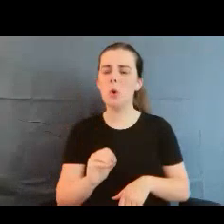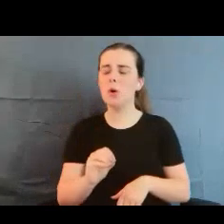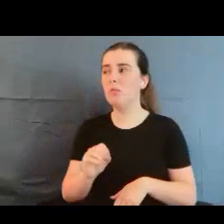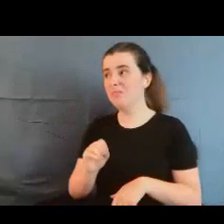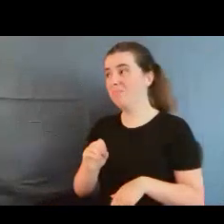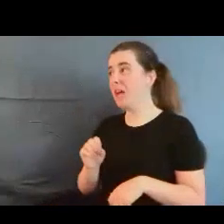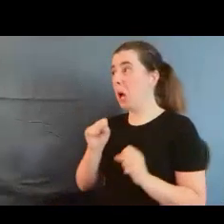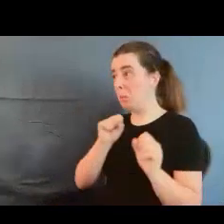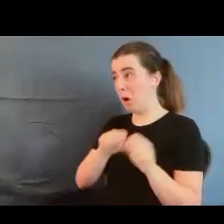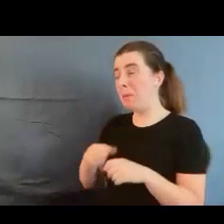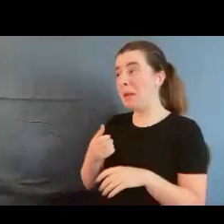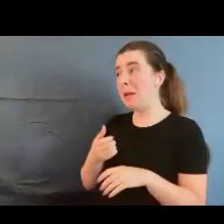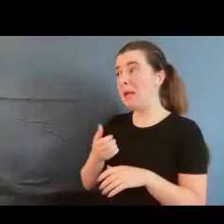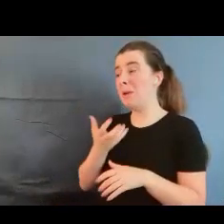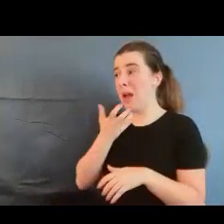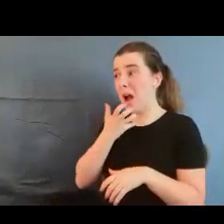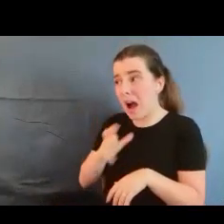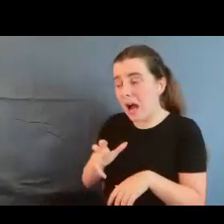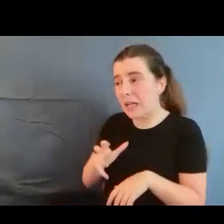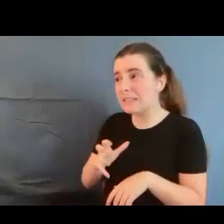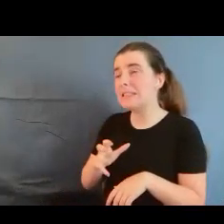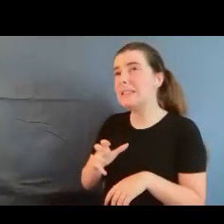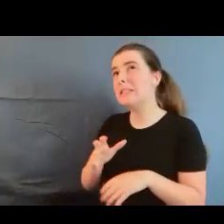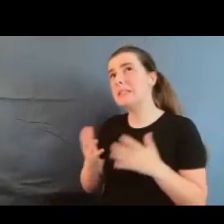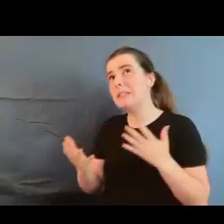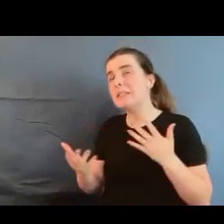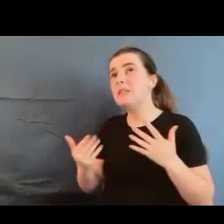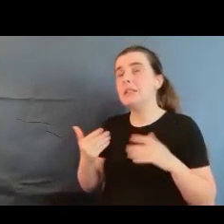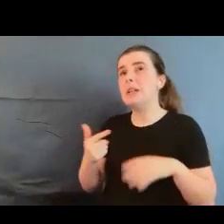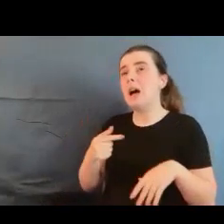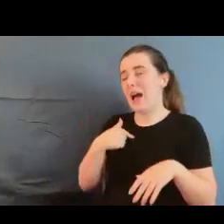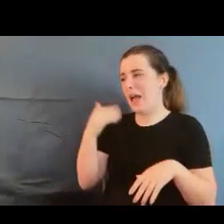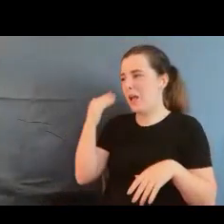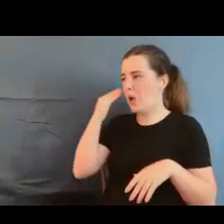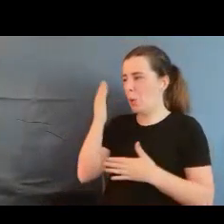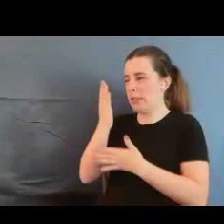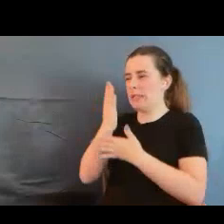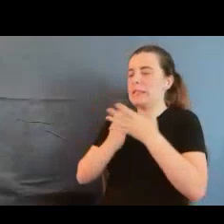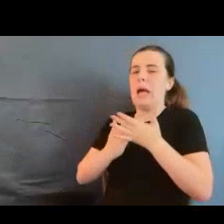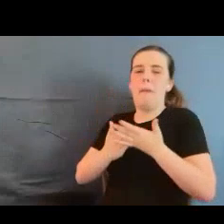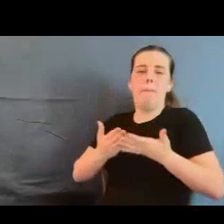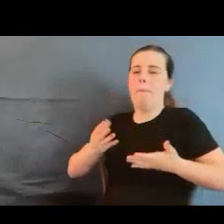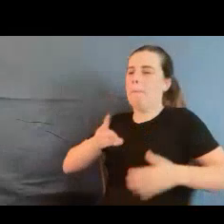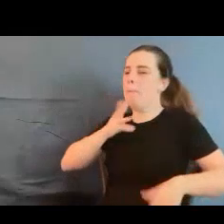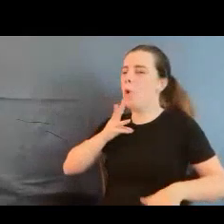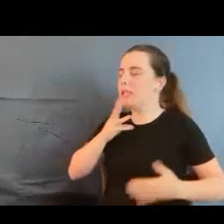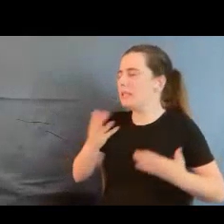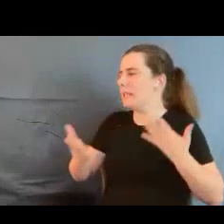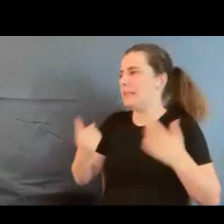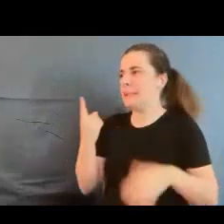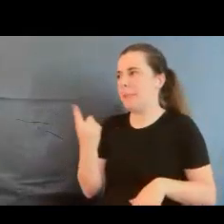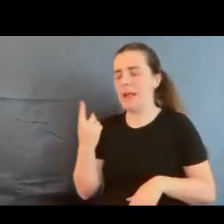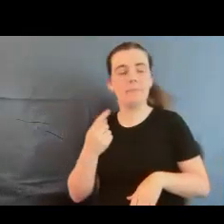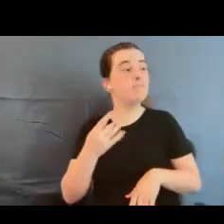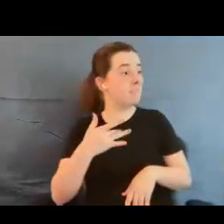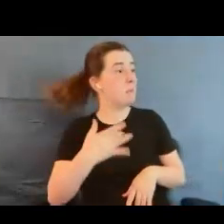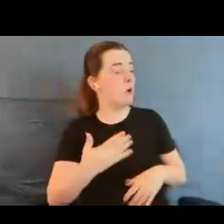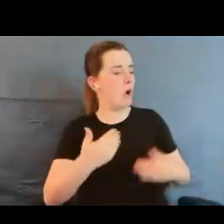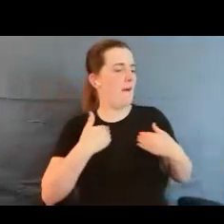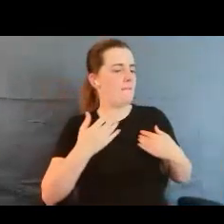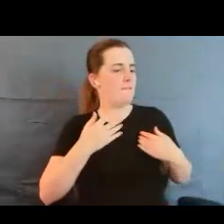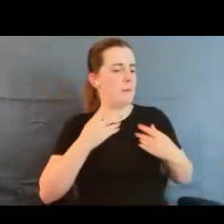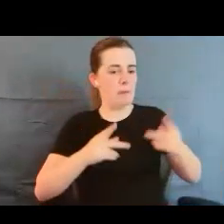warm, given, yeah. And I know some kind of water spray or They'll ice. typically have like people with